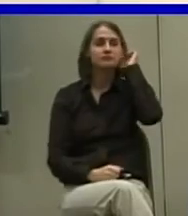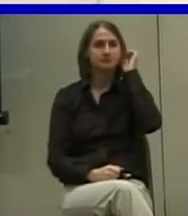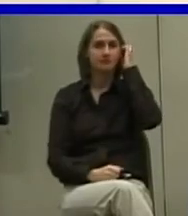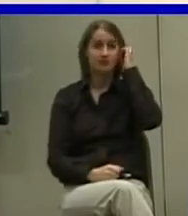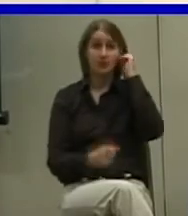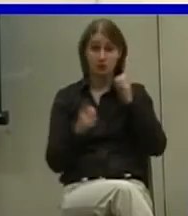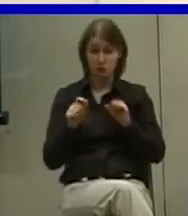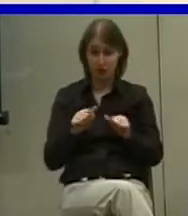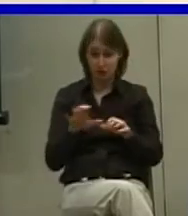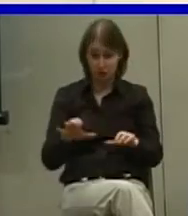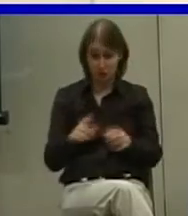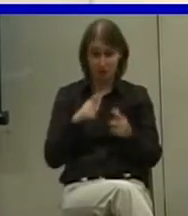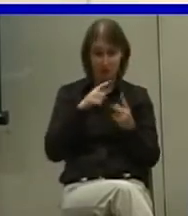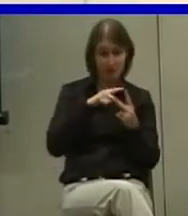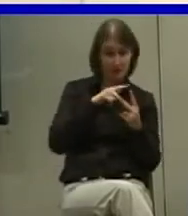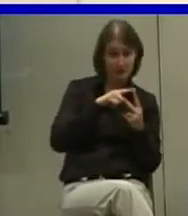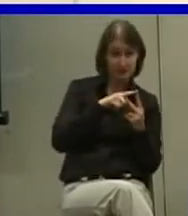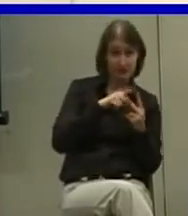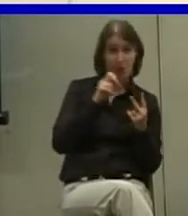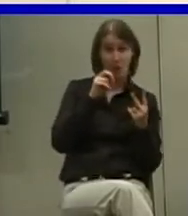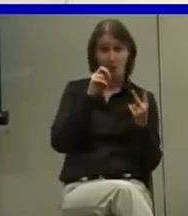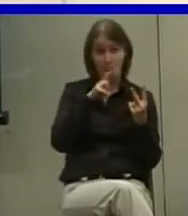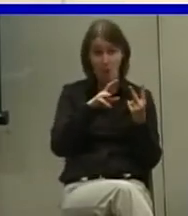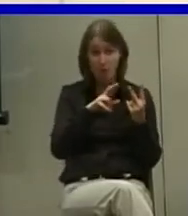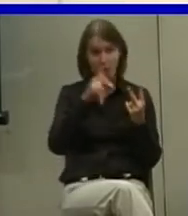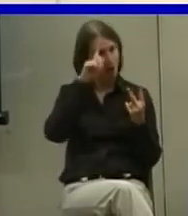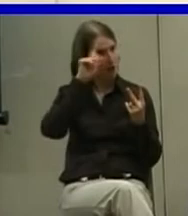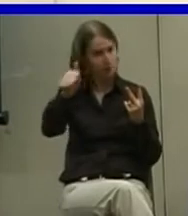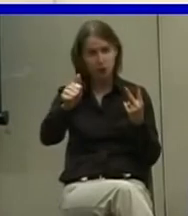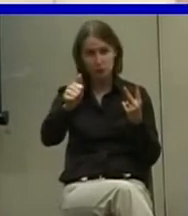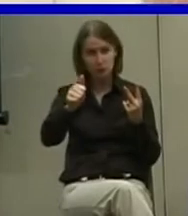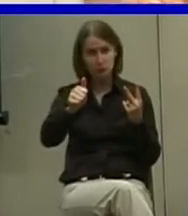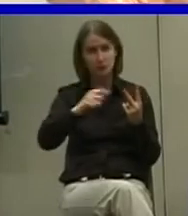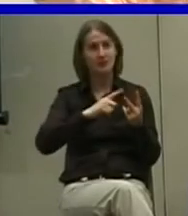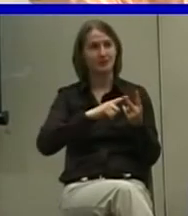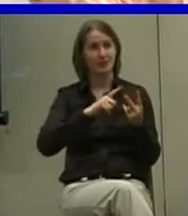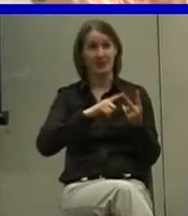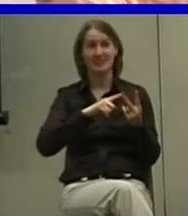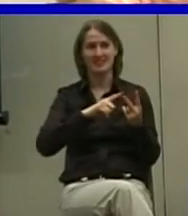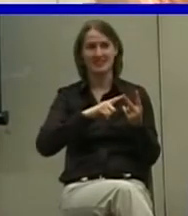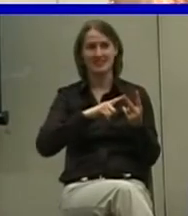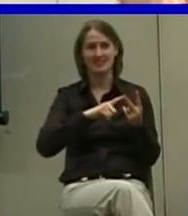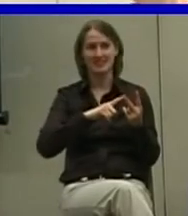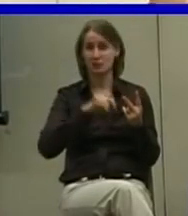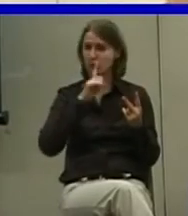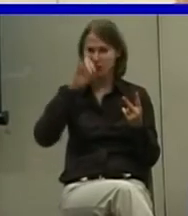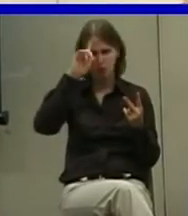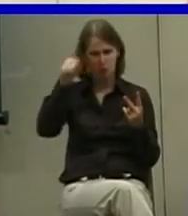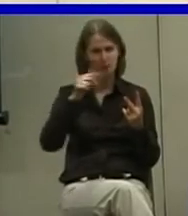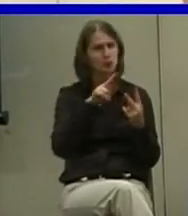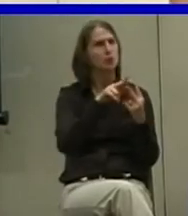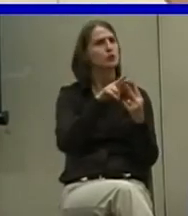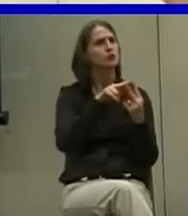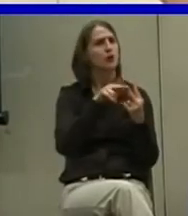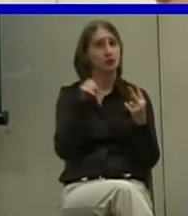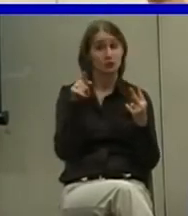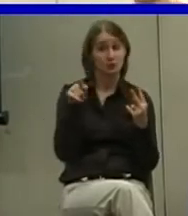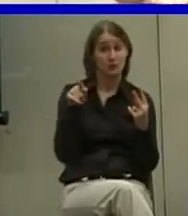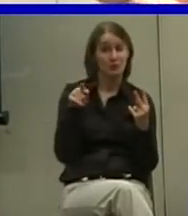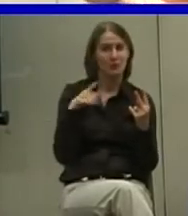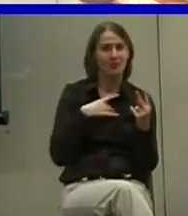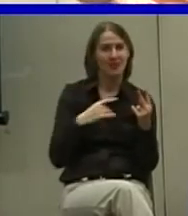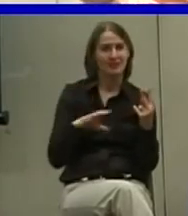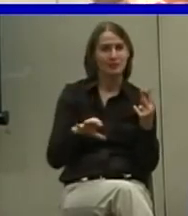got. You can do this, or, totally up to you, do this. Totally up to you. Which one would you